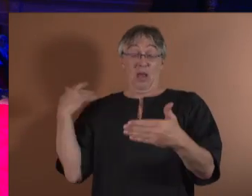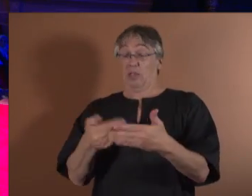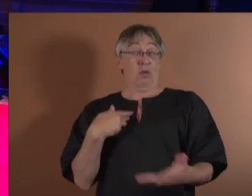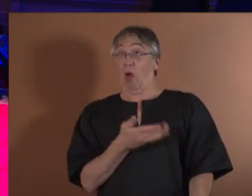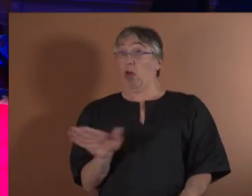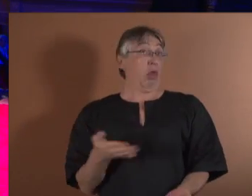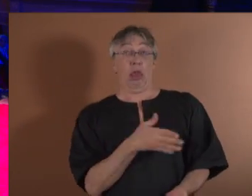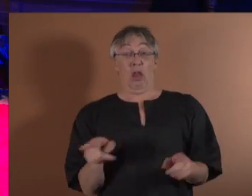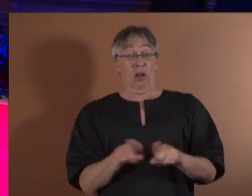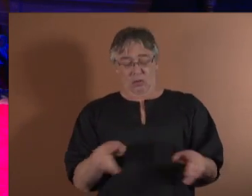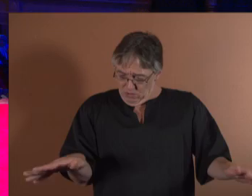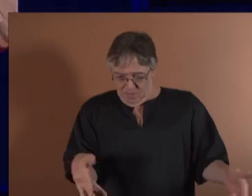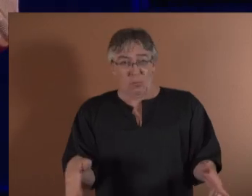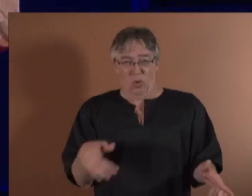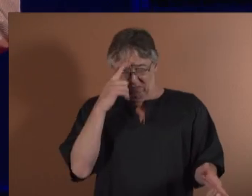arcade game.